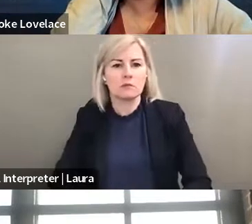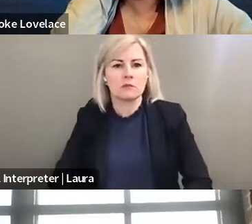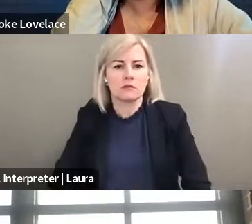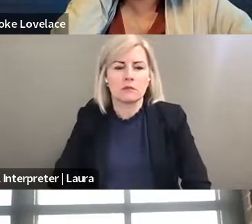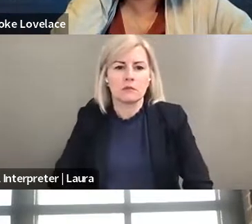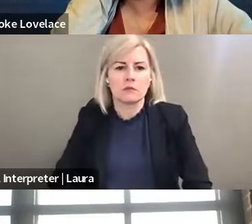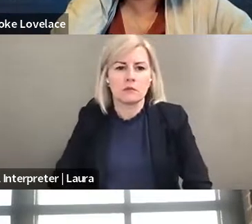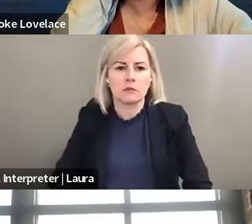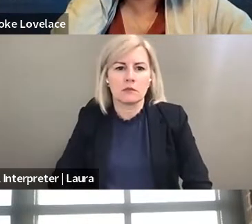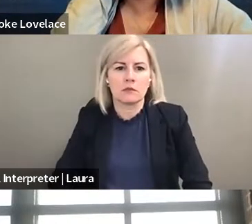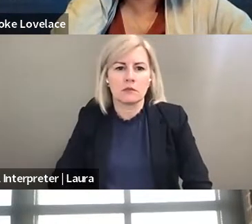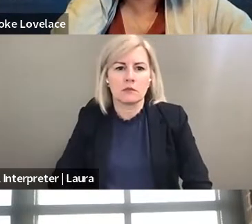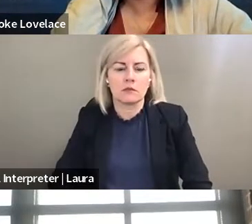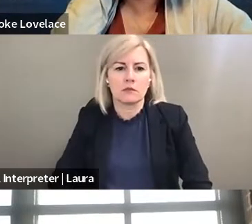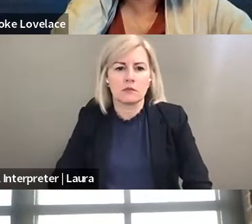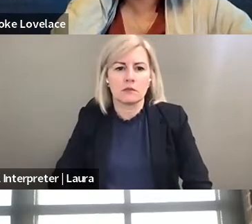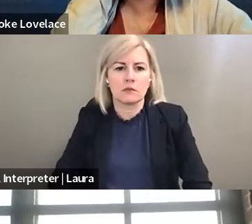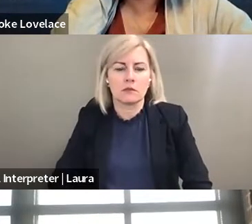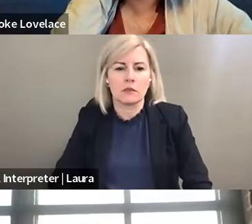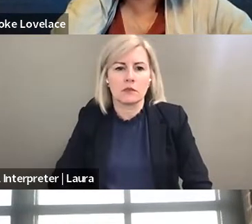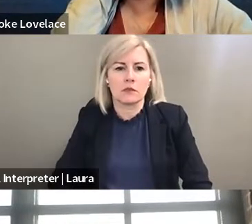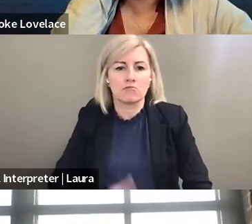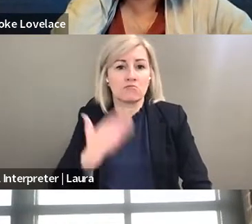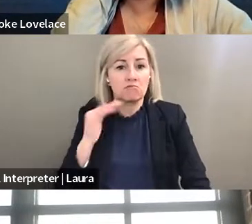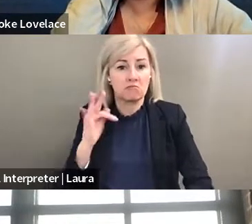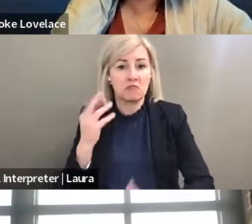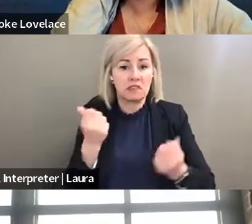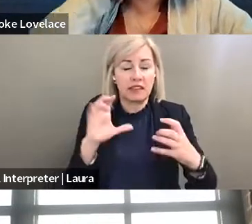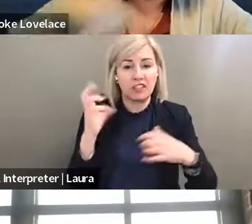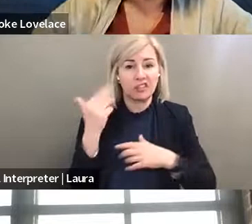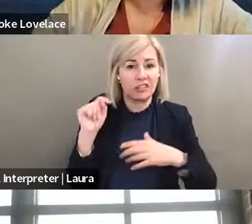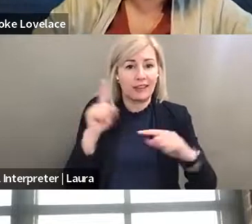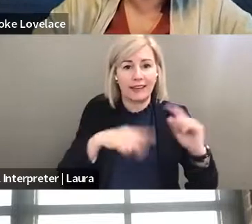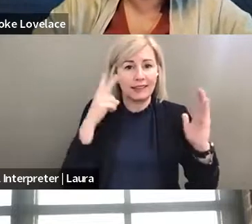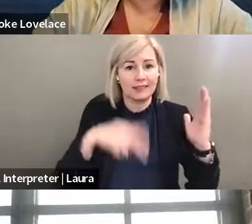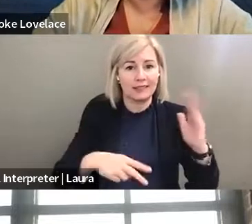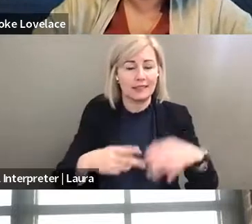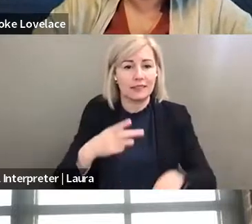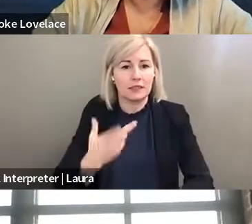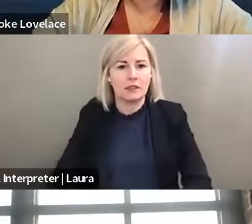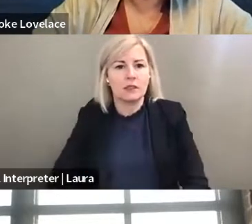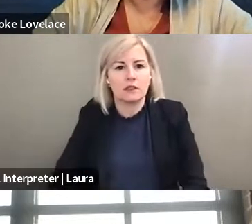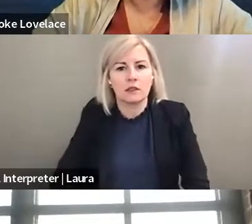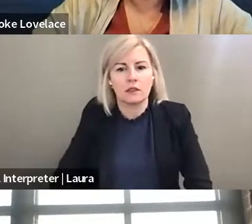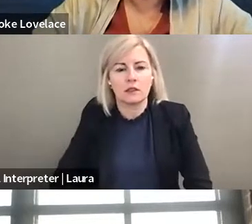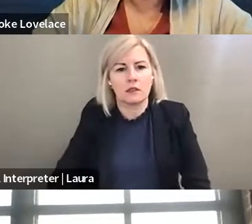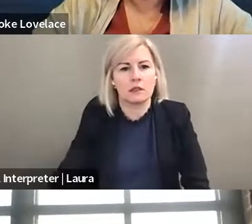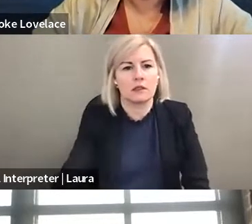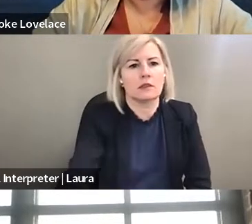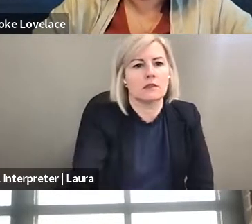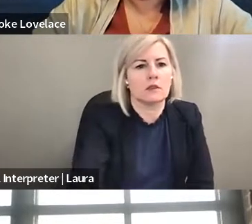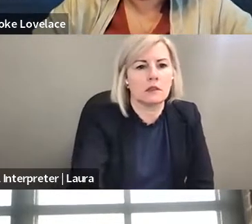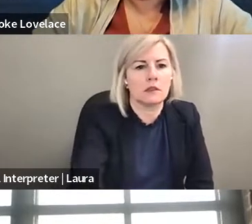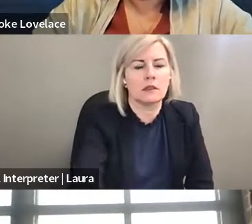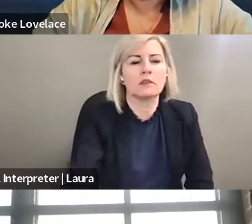I don't know if there's anything in the chat, Bill. I can't No way. Yeah, I think that